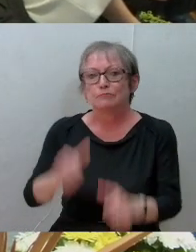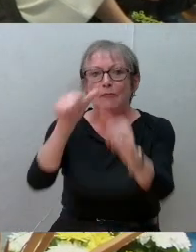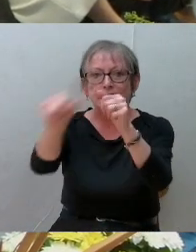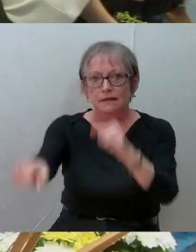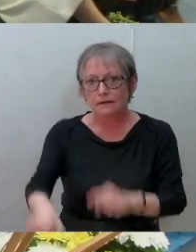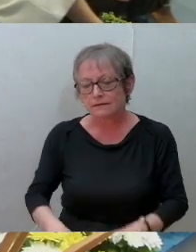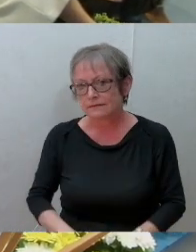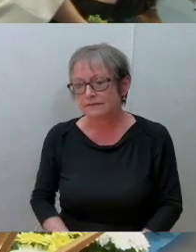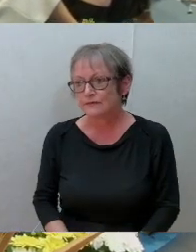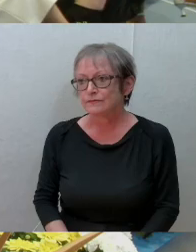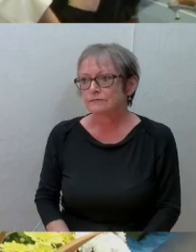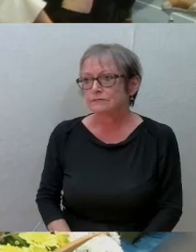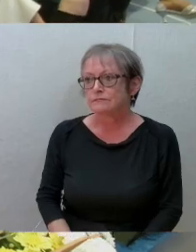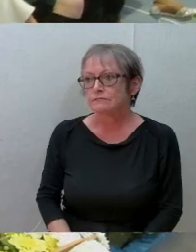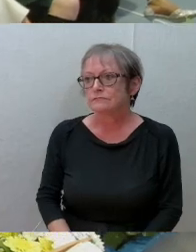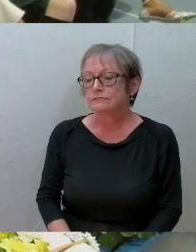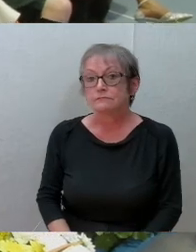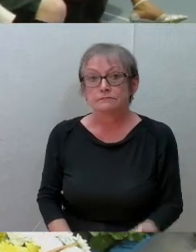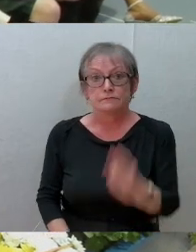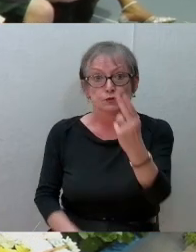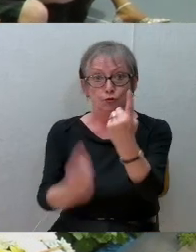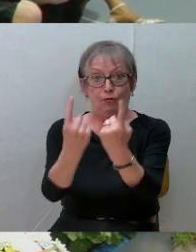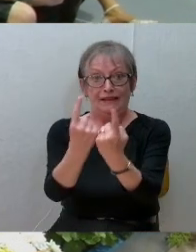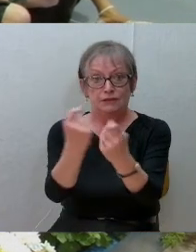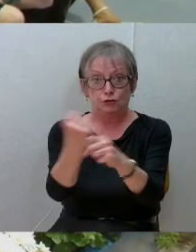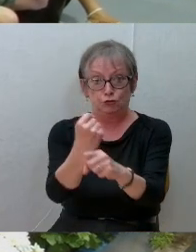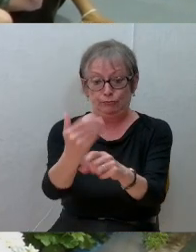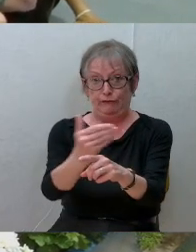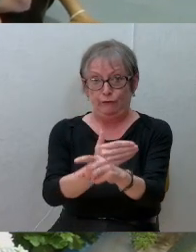better. Listen, we've got two things to do before